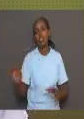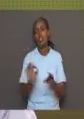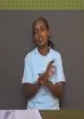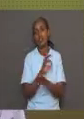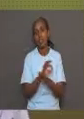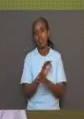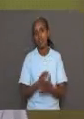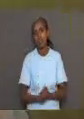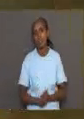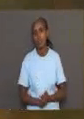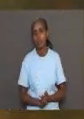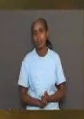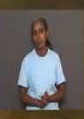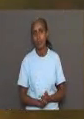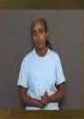each function.